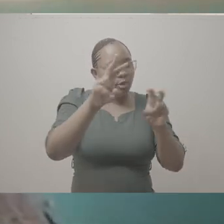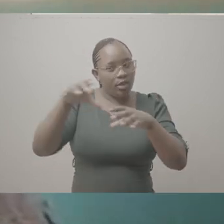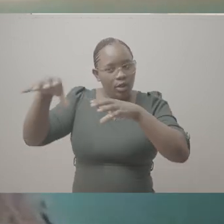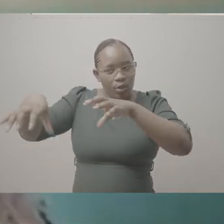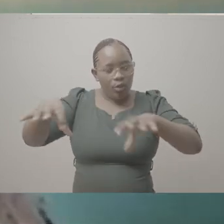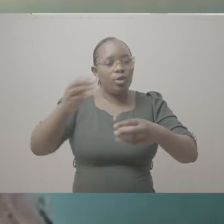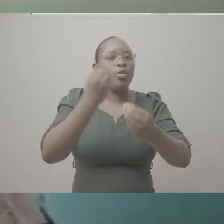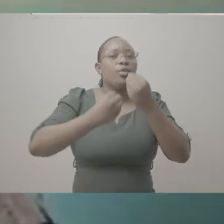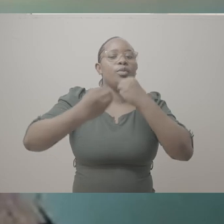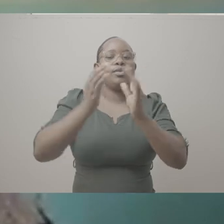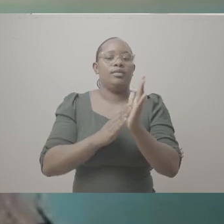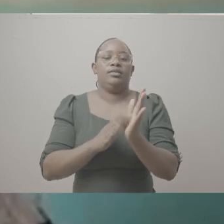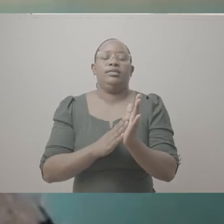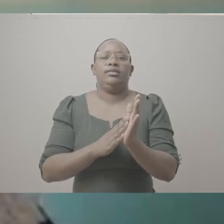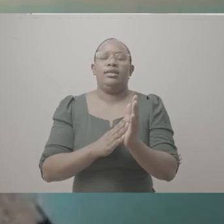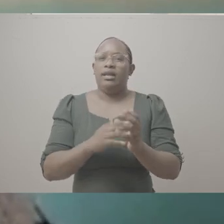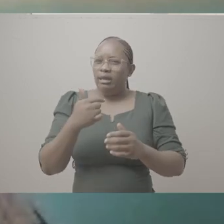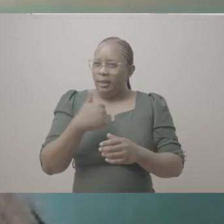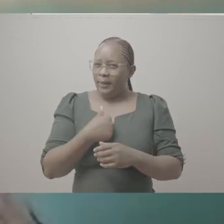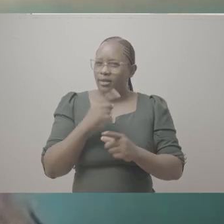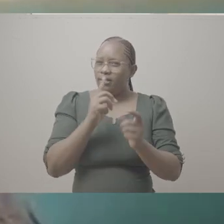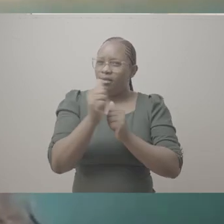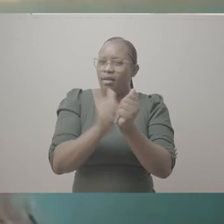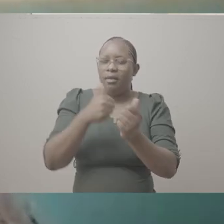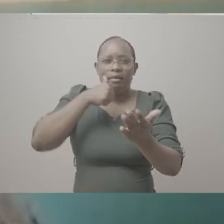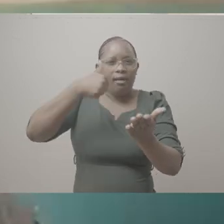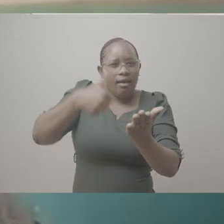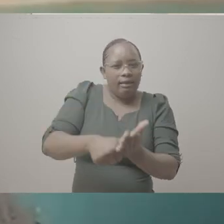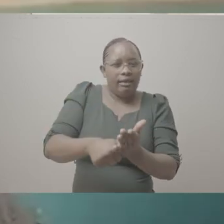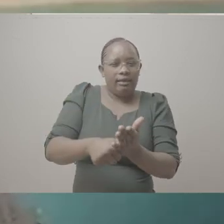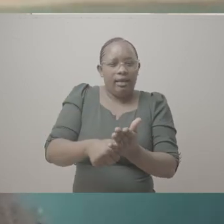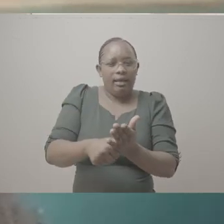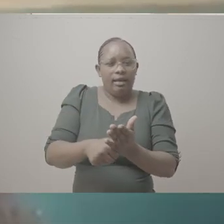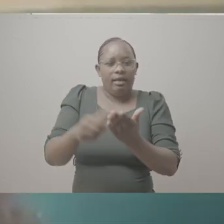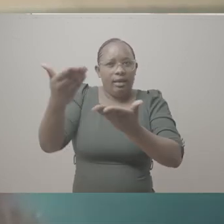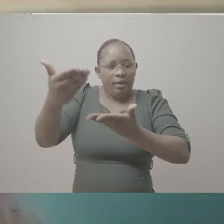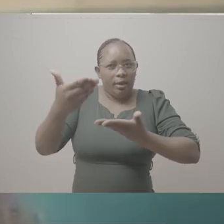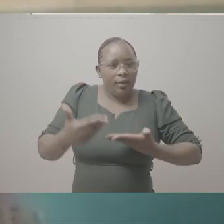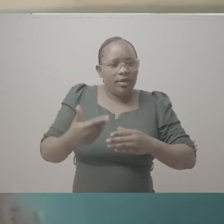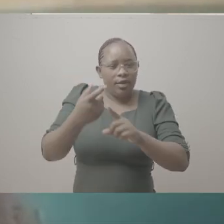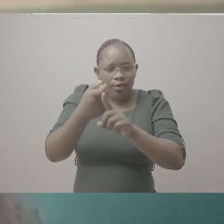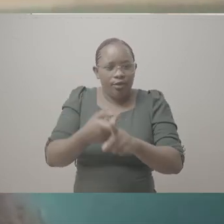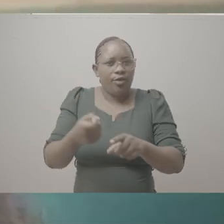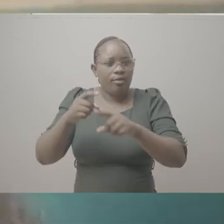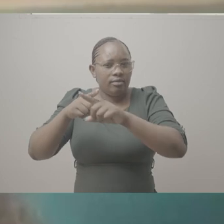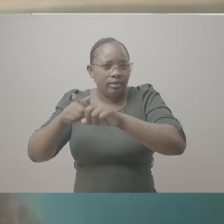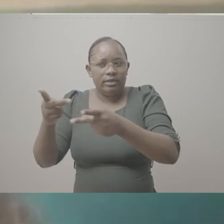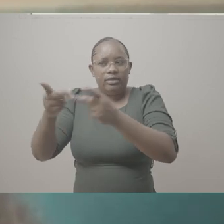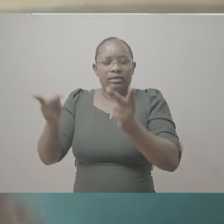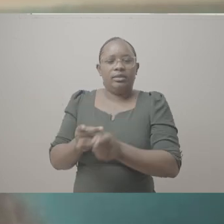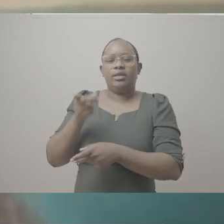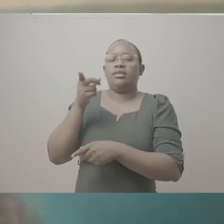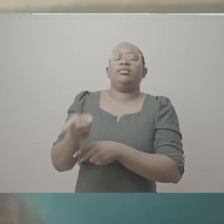overseeing school feeding program. I'm here to reply on the letter we saw from Wenanina through